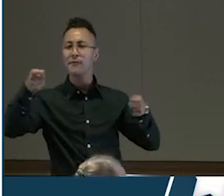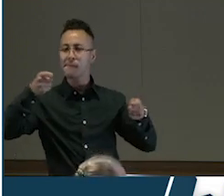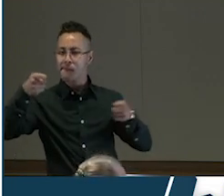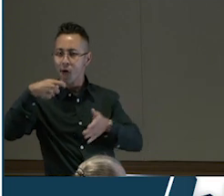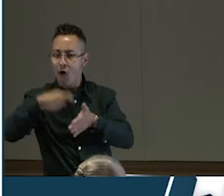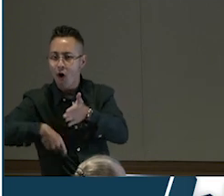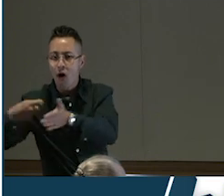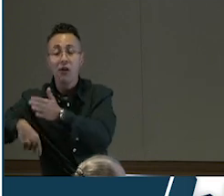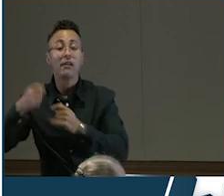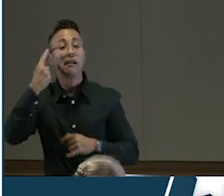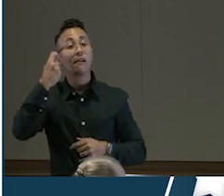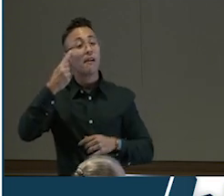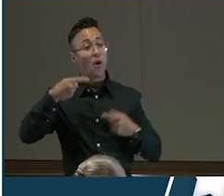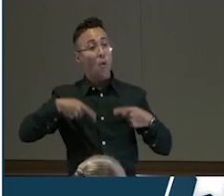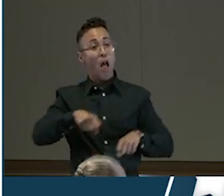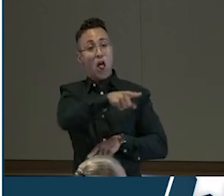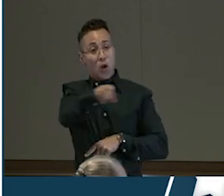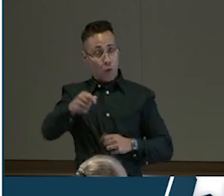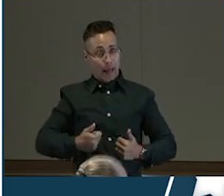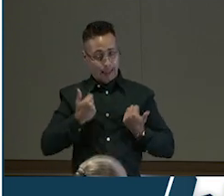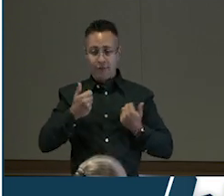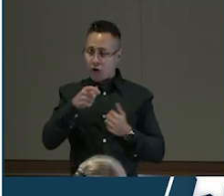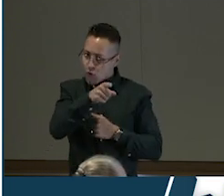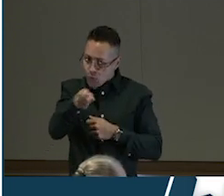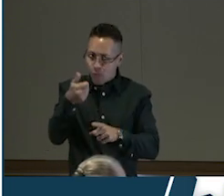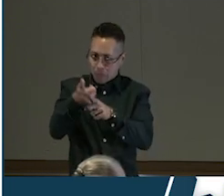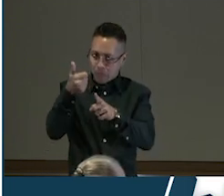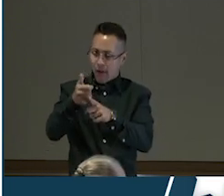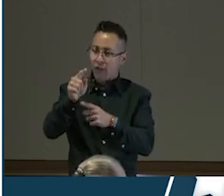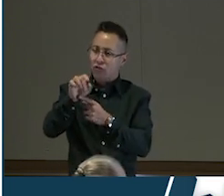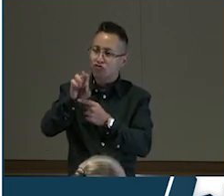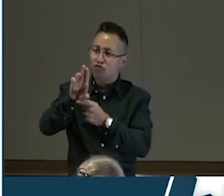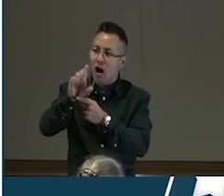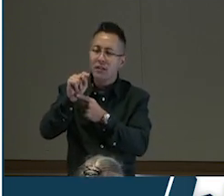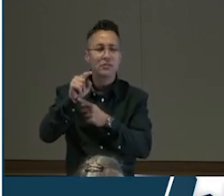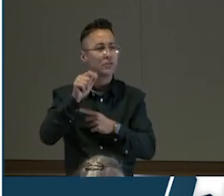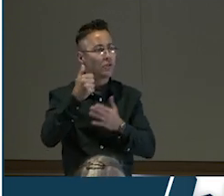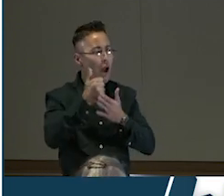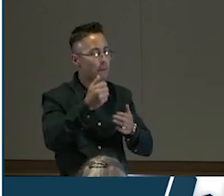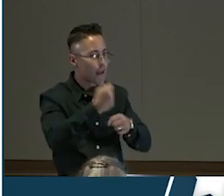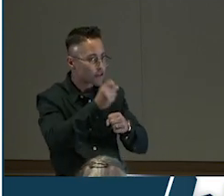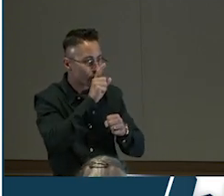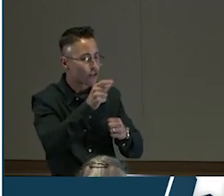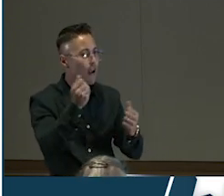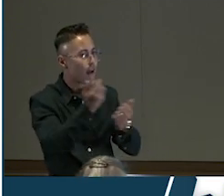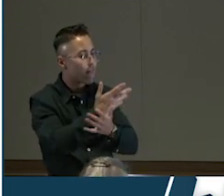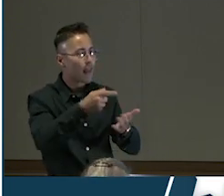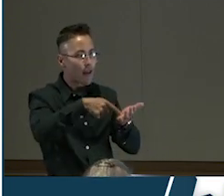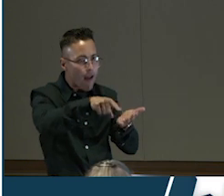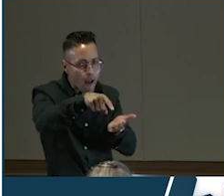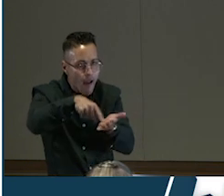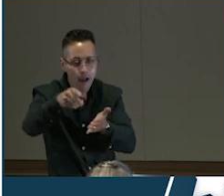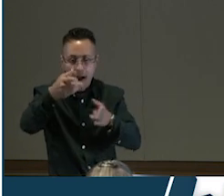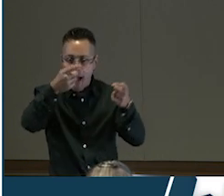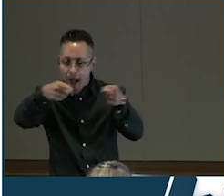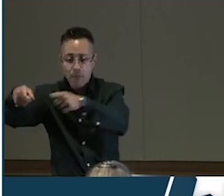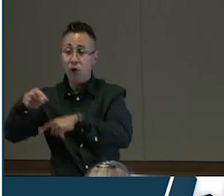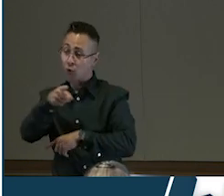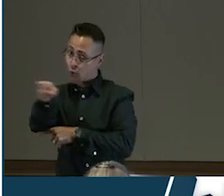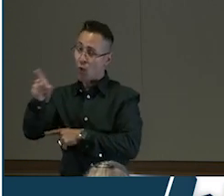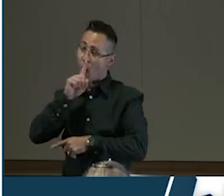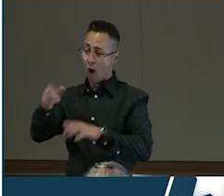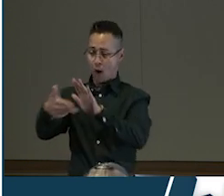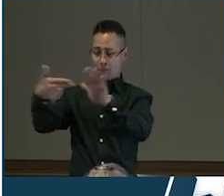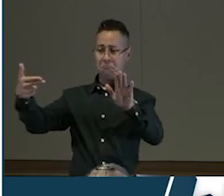you're alive, you are the trust. You help make sure everything happens, you pay for things, you facilitate things, you are the trust while you're